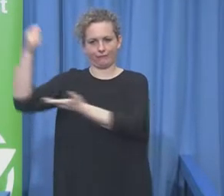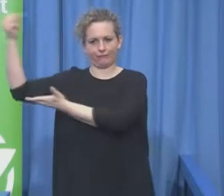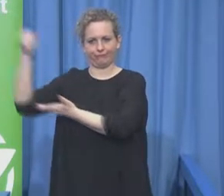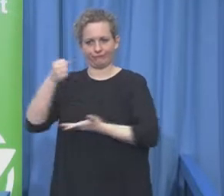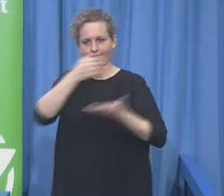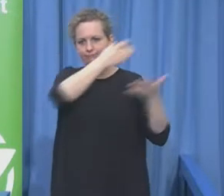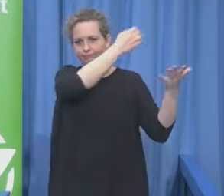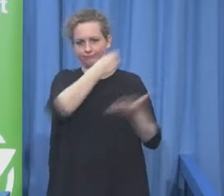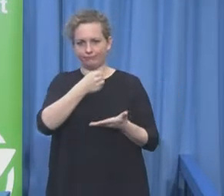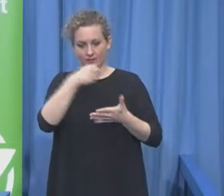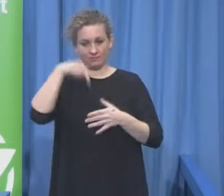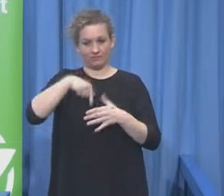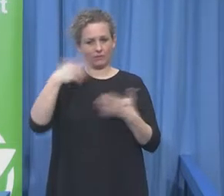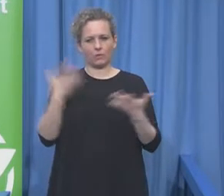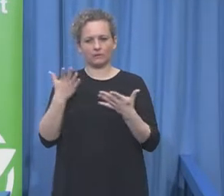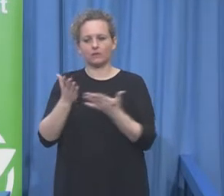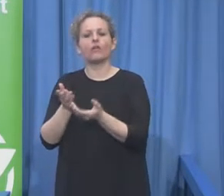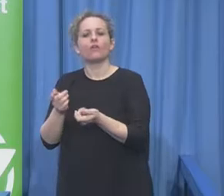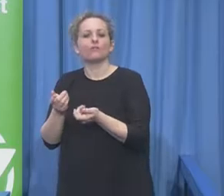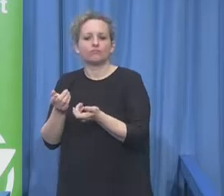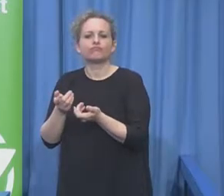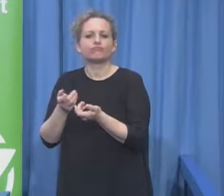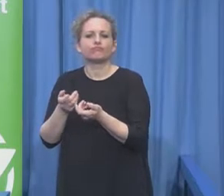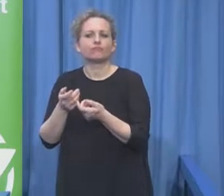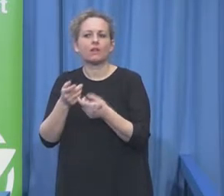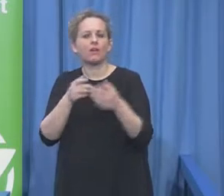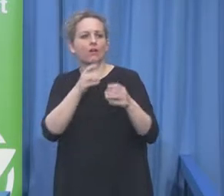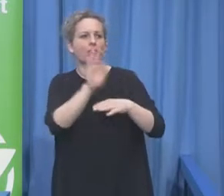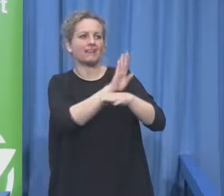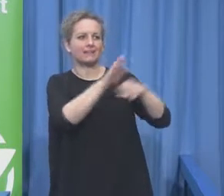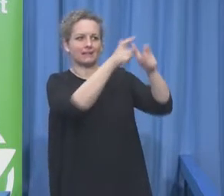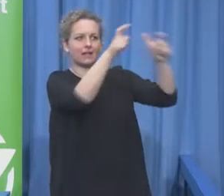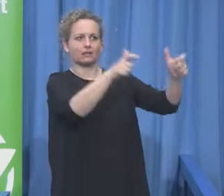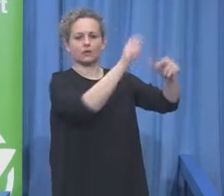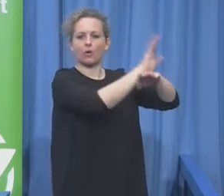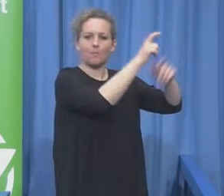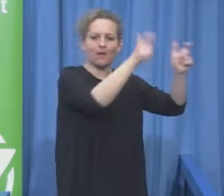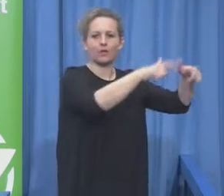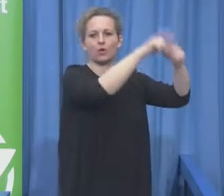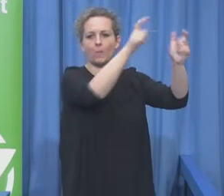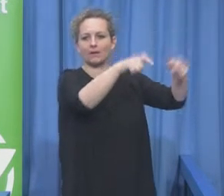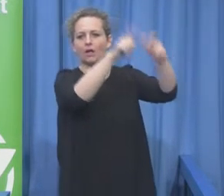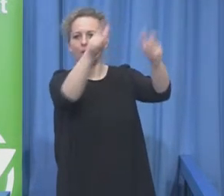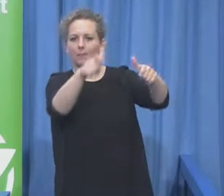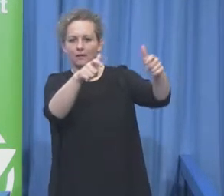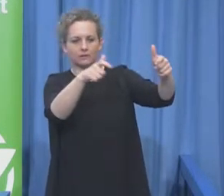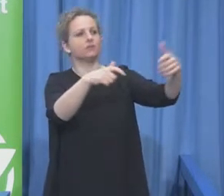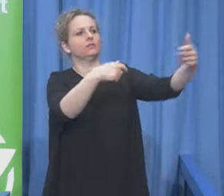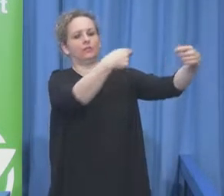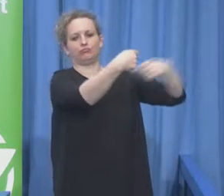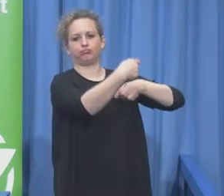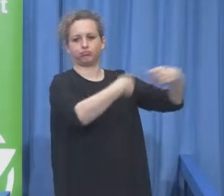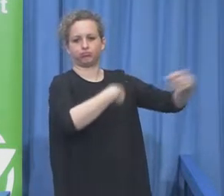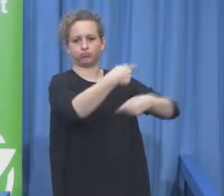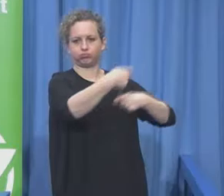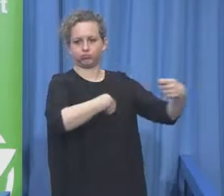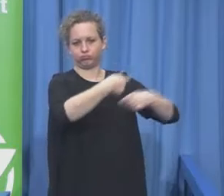company. Gopal will talk about this year's nomination. Over to you.